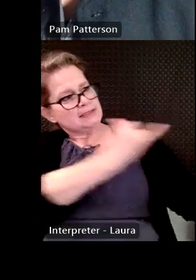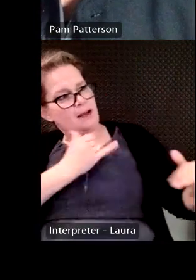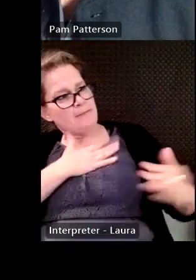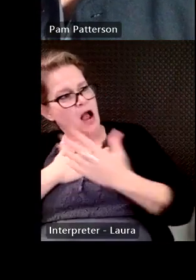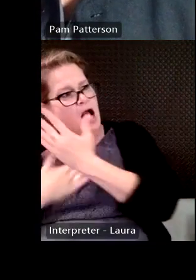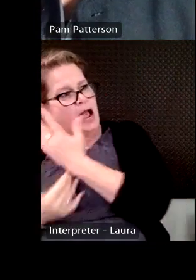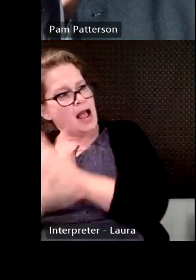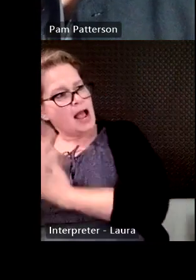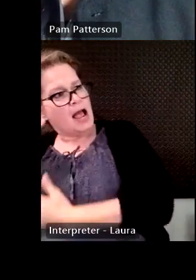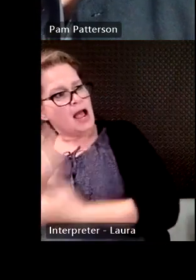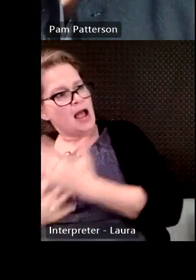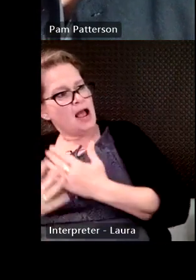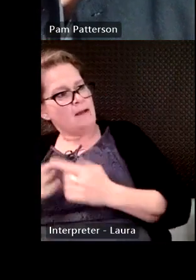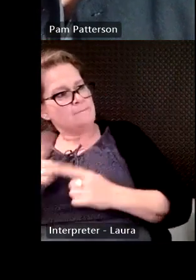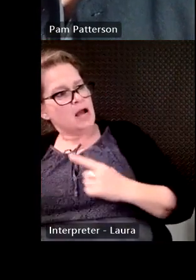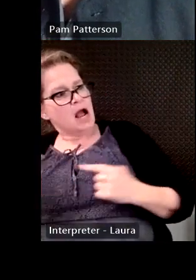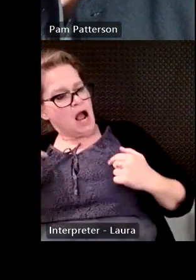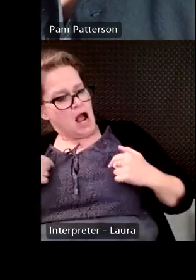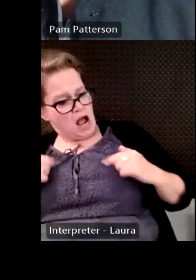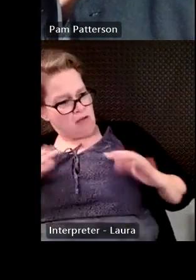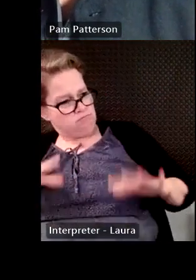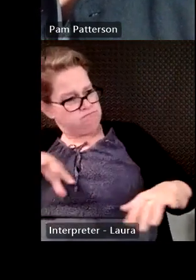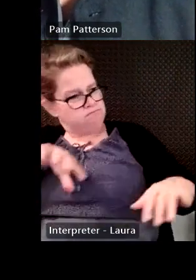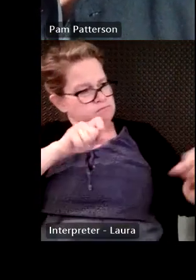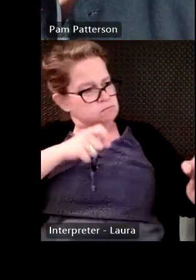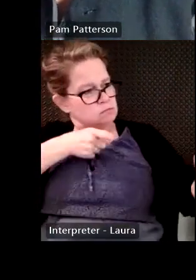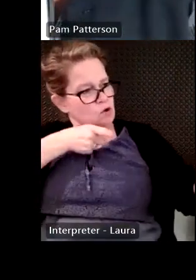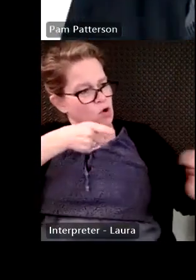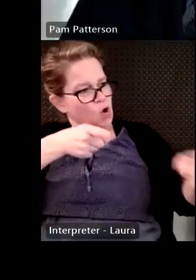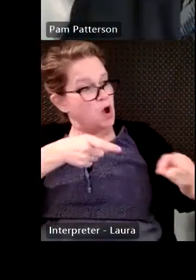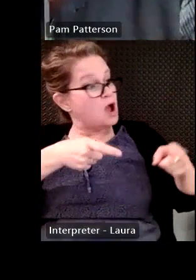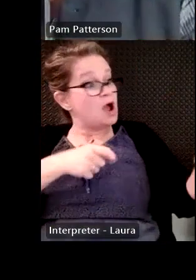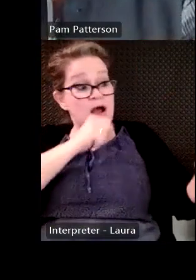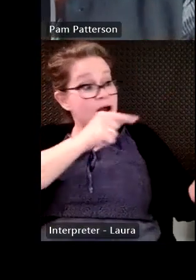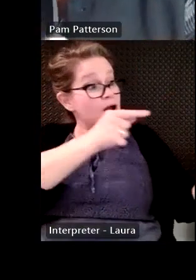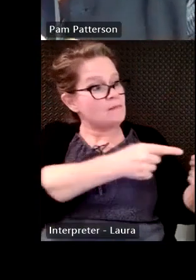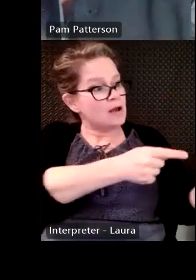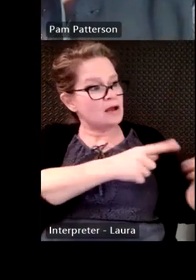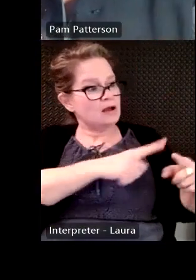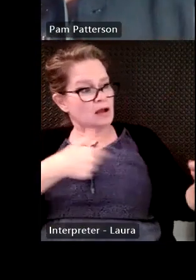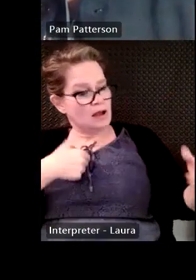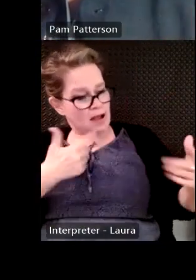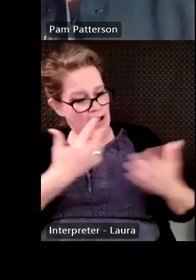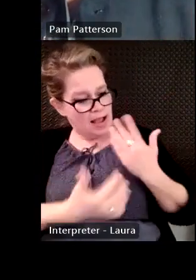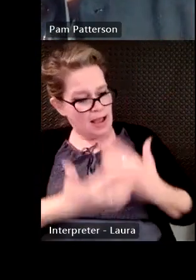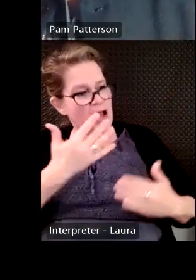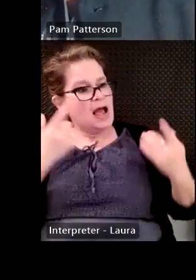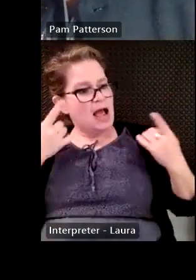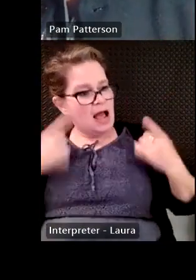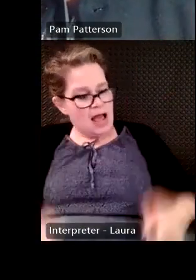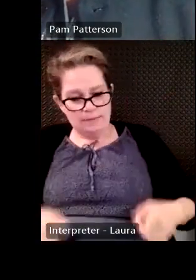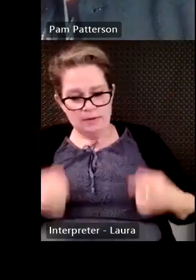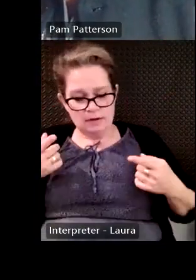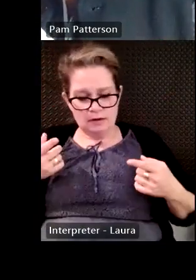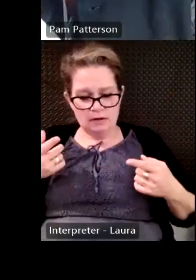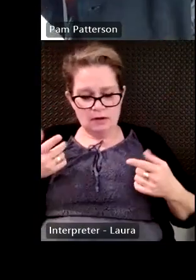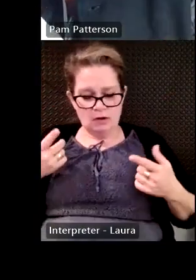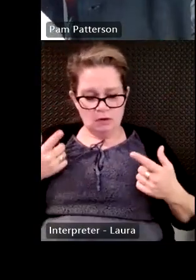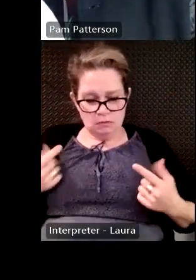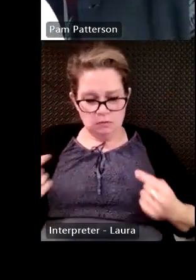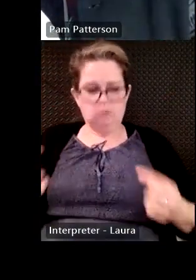not in pain or making involuntary movements at unwelcome moments. So works such